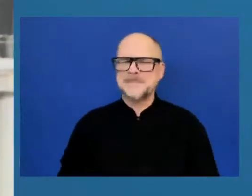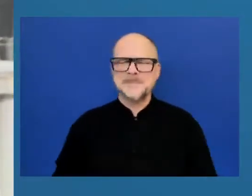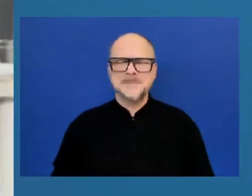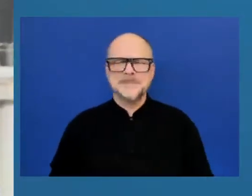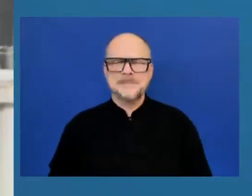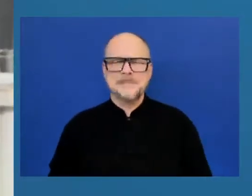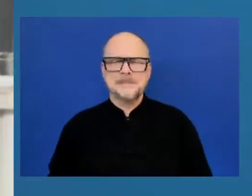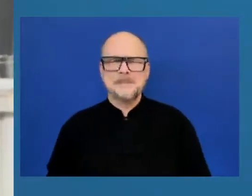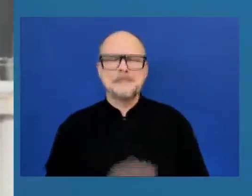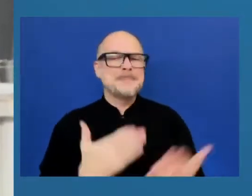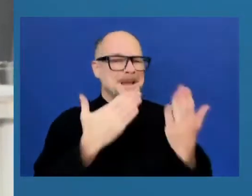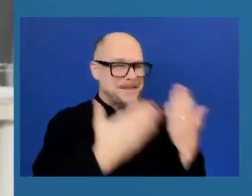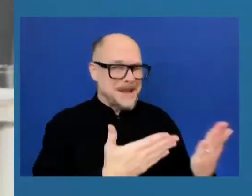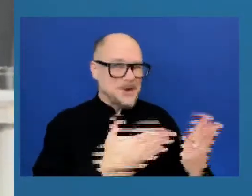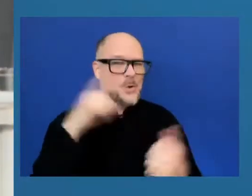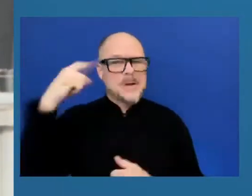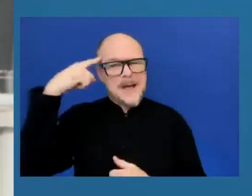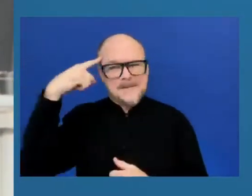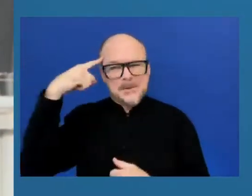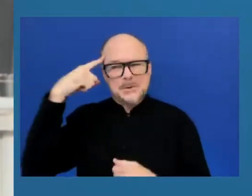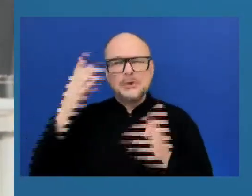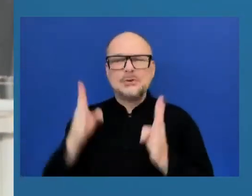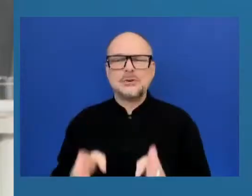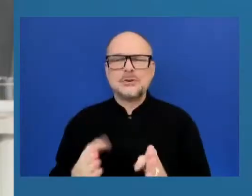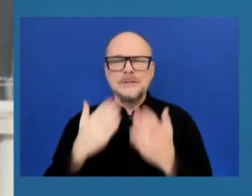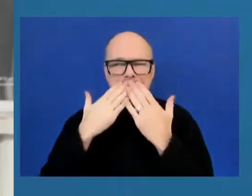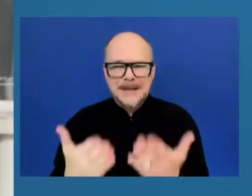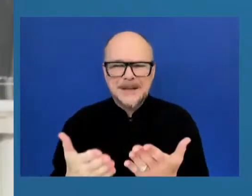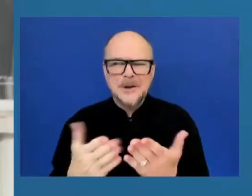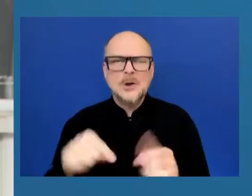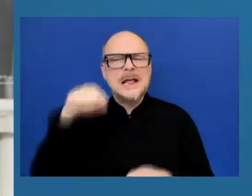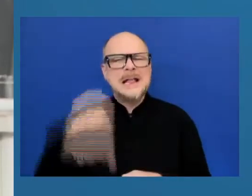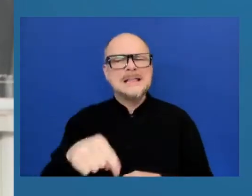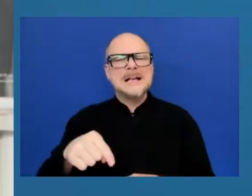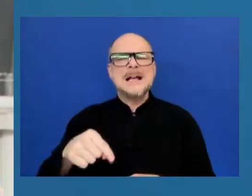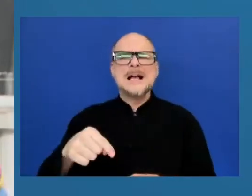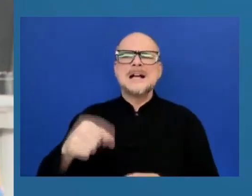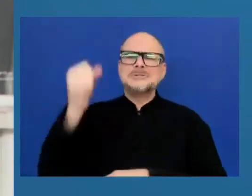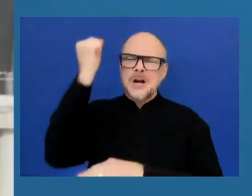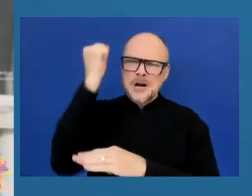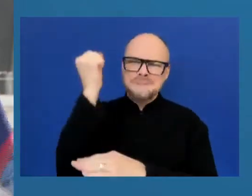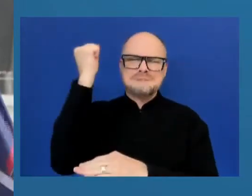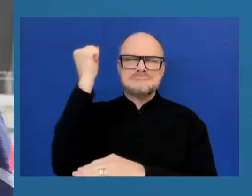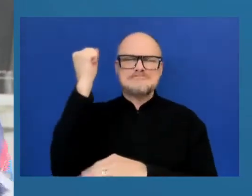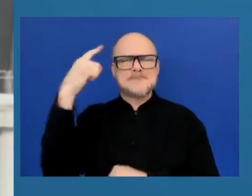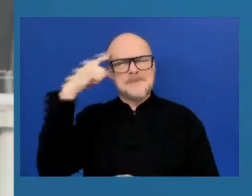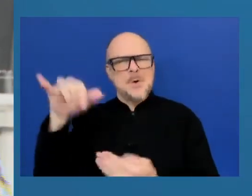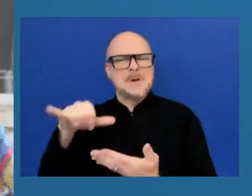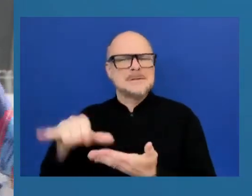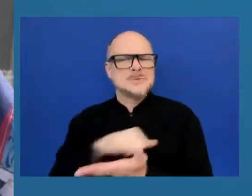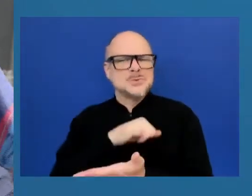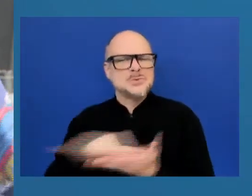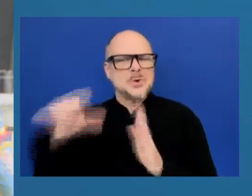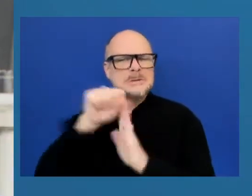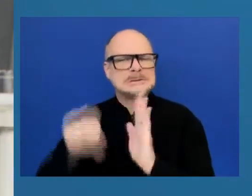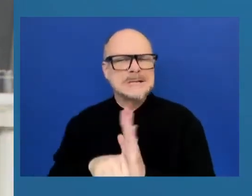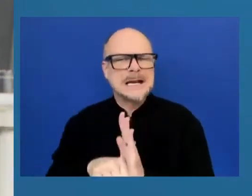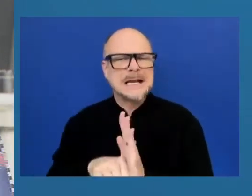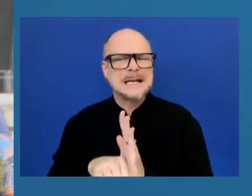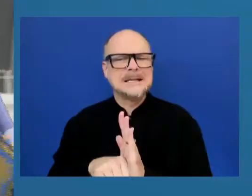Thank you, Governor Hochul. This is historical for the state of New York, but just even a need